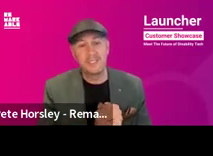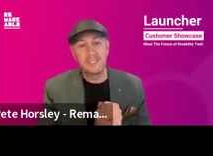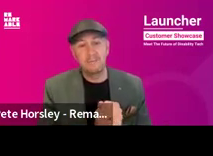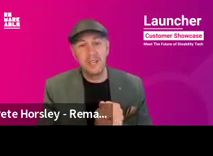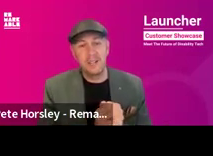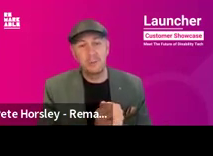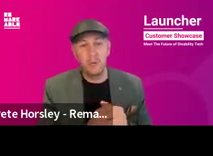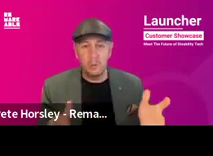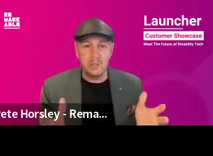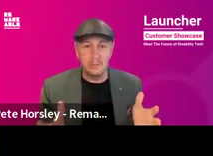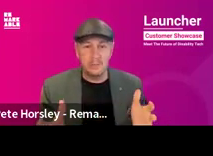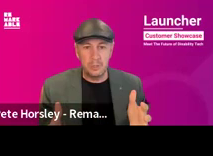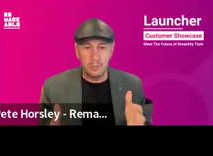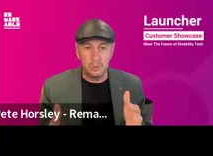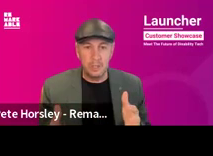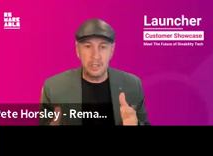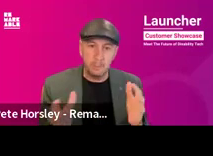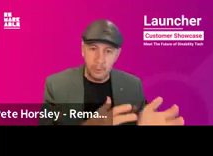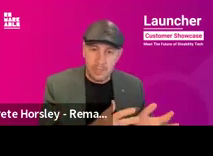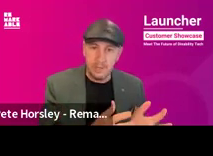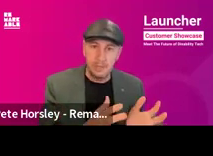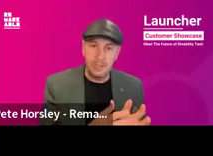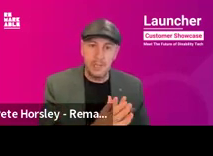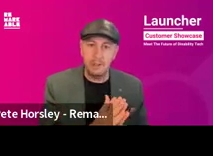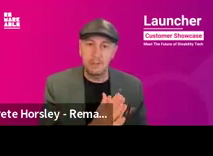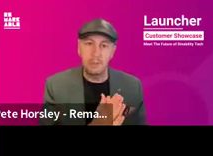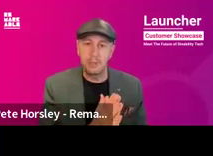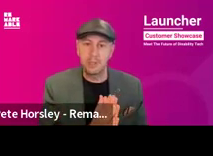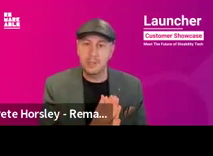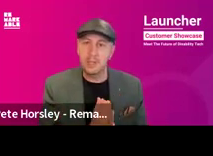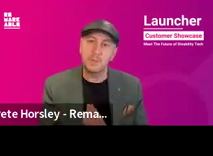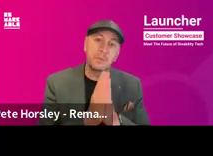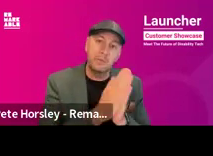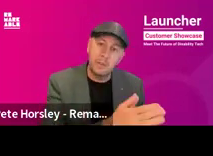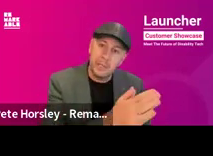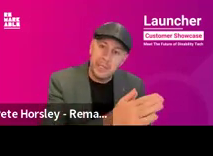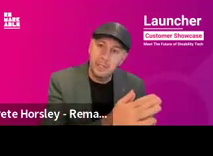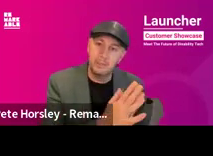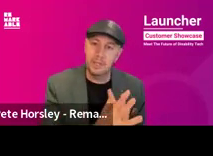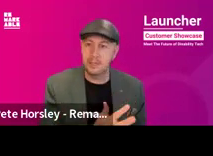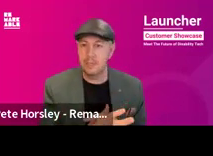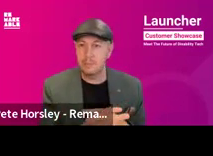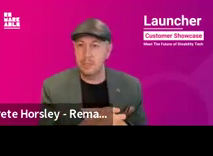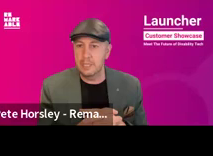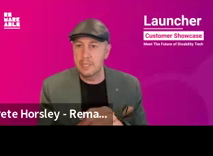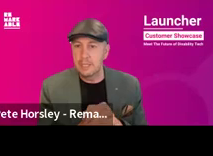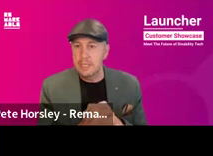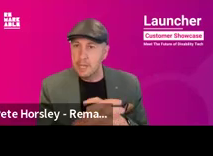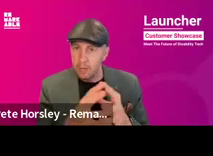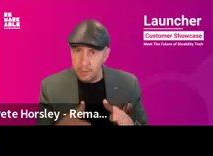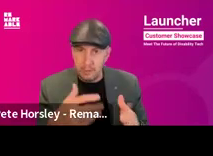Foundation. We wanted to support disability tech entrepreneurs and startups from the very beginning of their startup